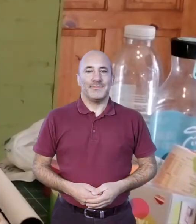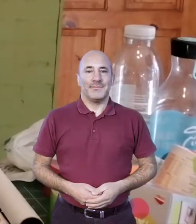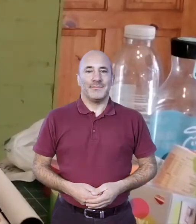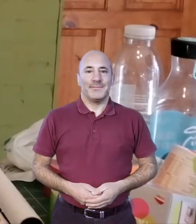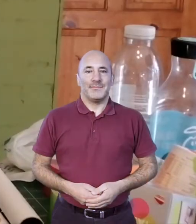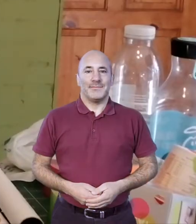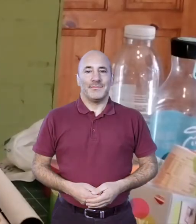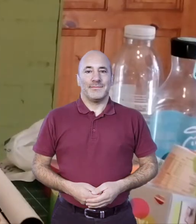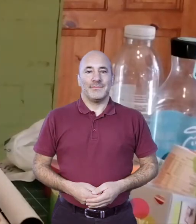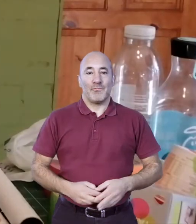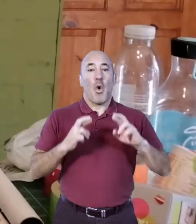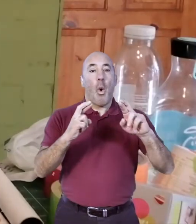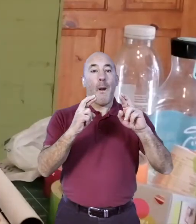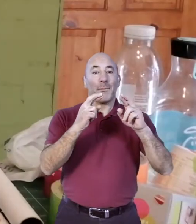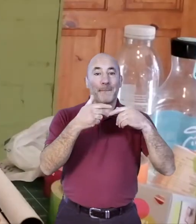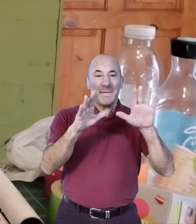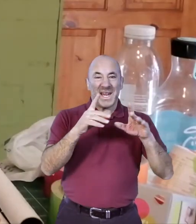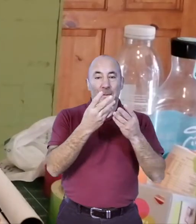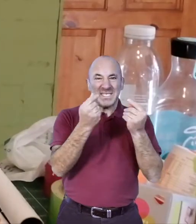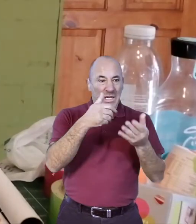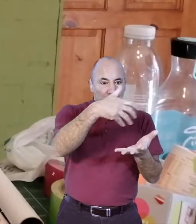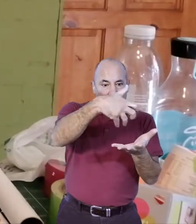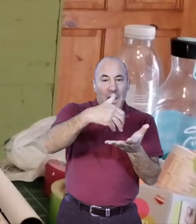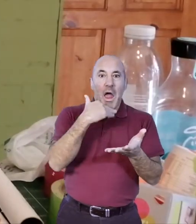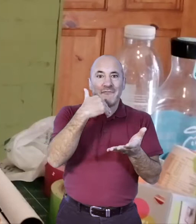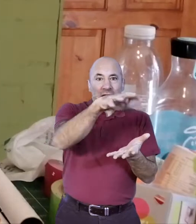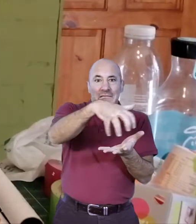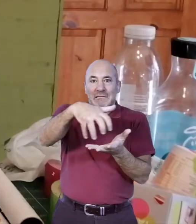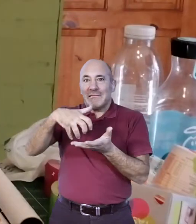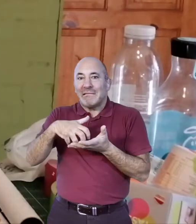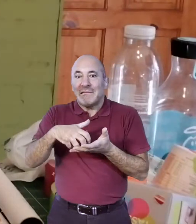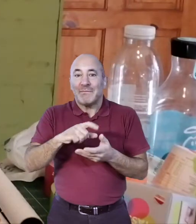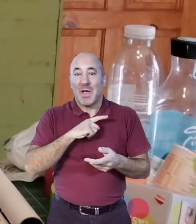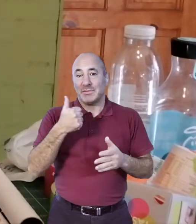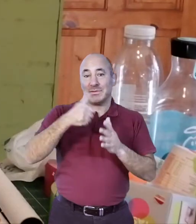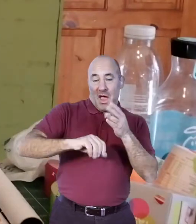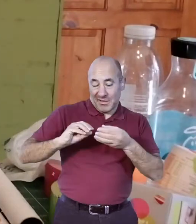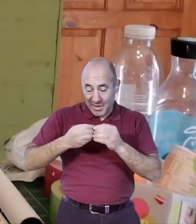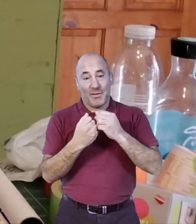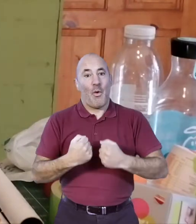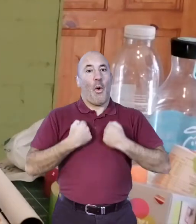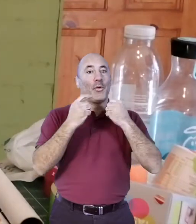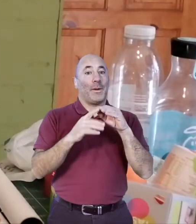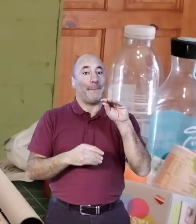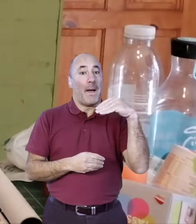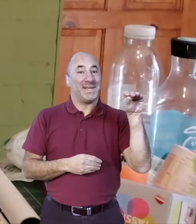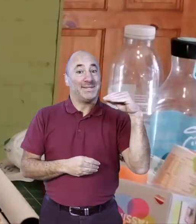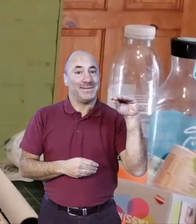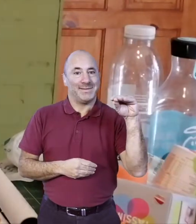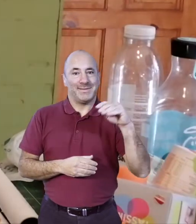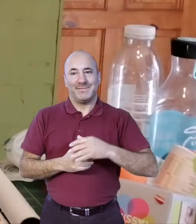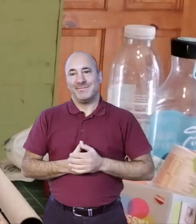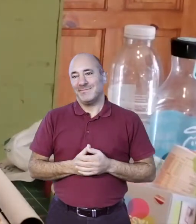Hopefully you've had enough time to gather your materials, as now we are going to start making our